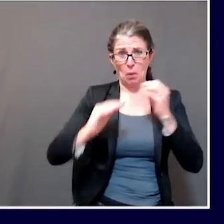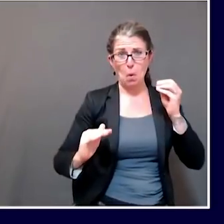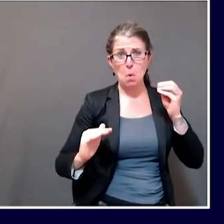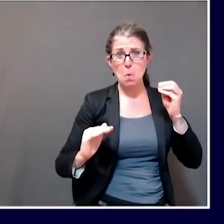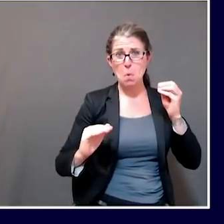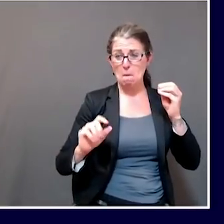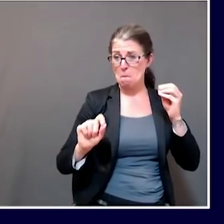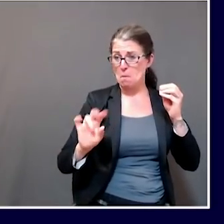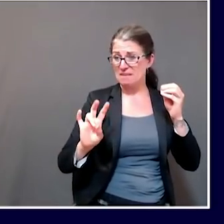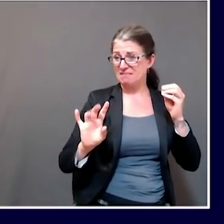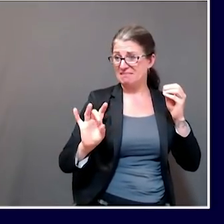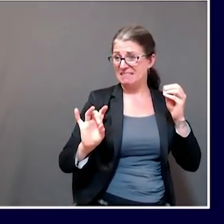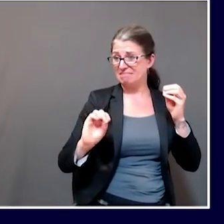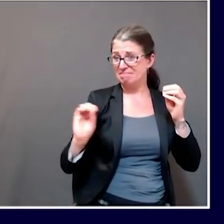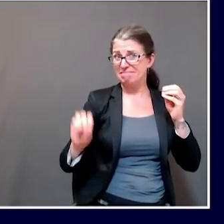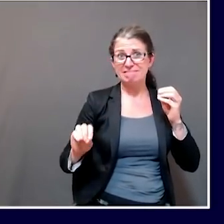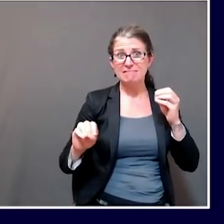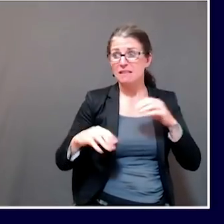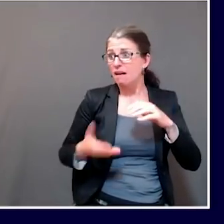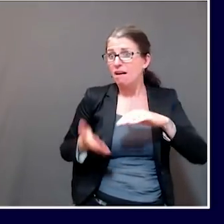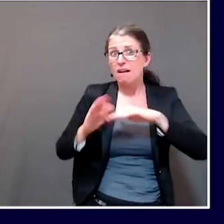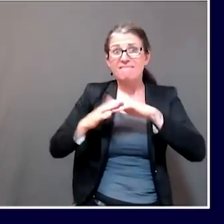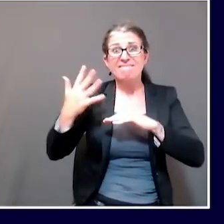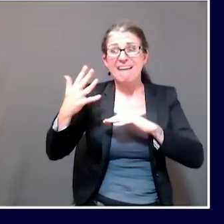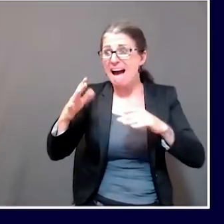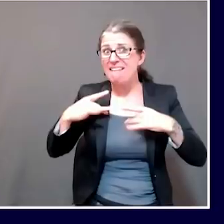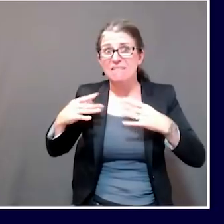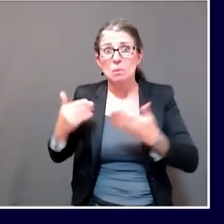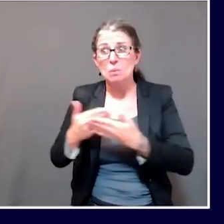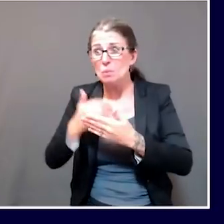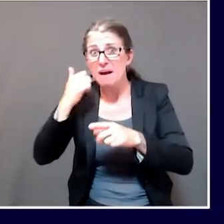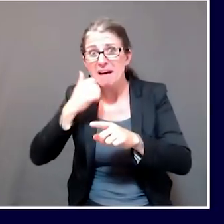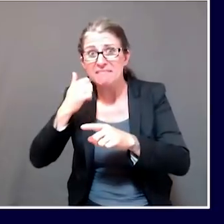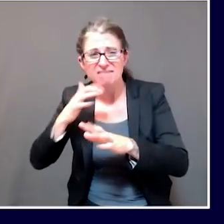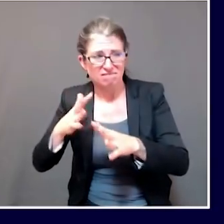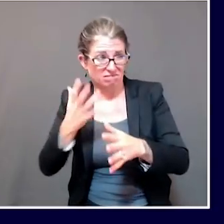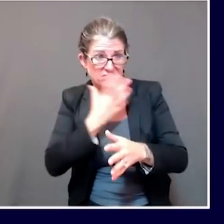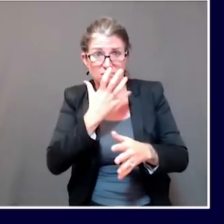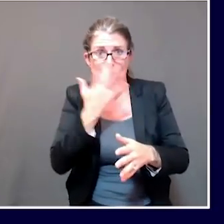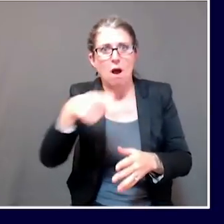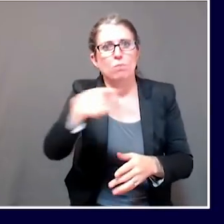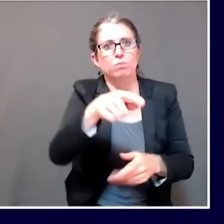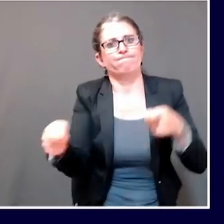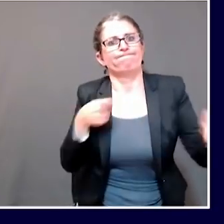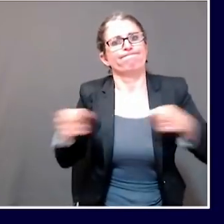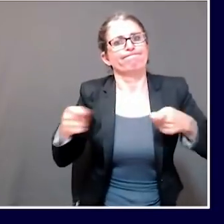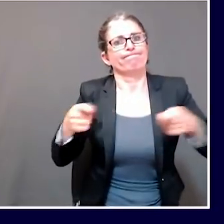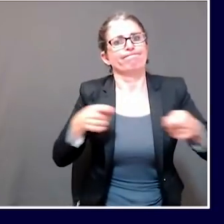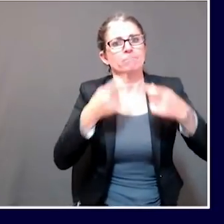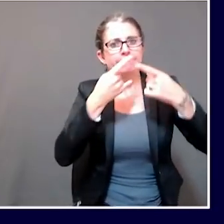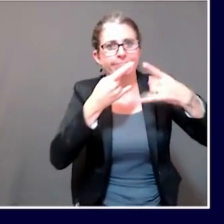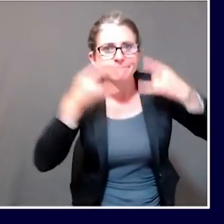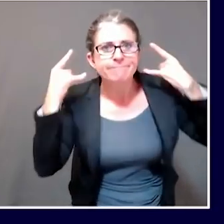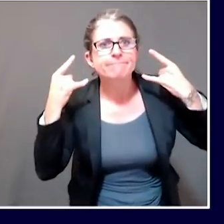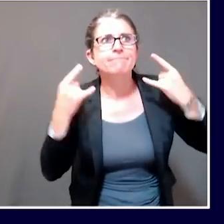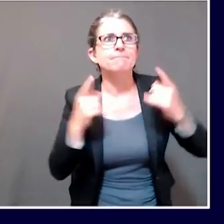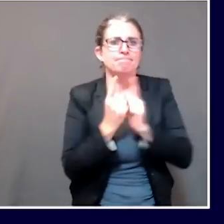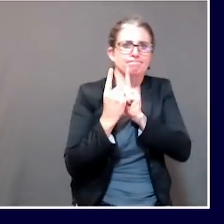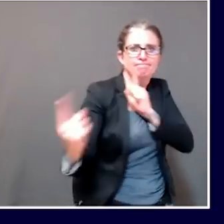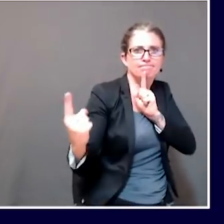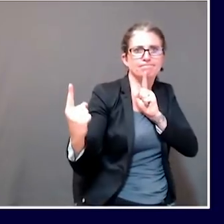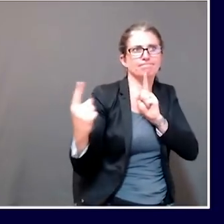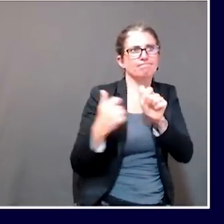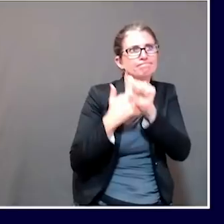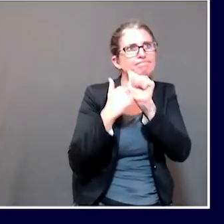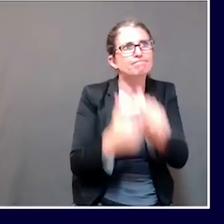As much as we may all want to, now is not the time to abandon that diet and indulge in a